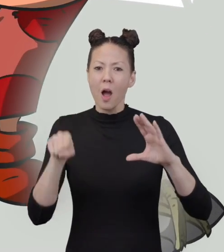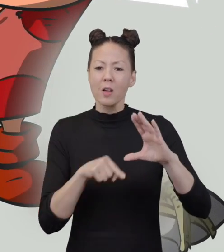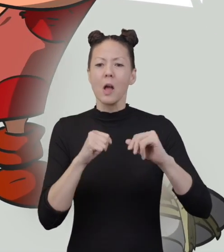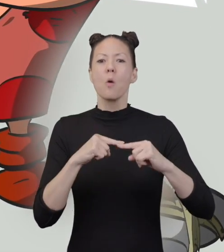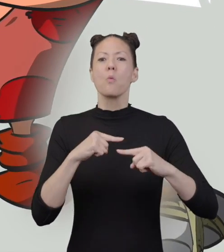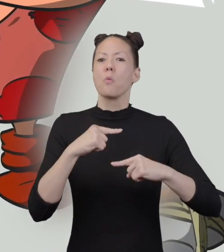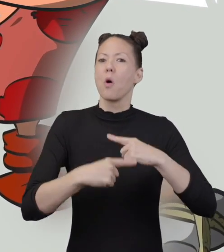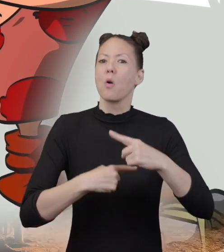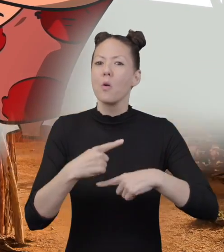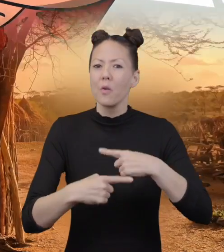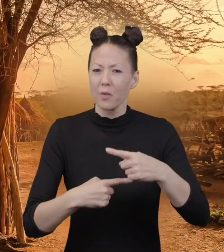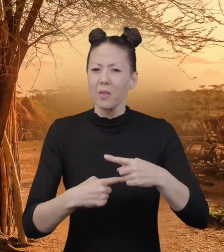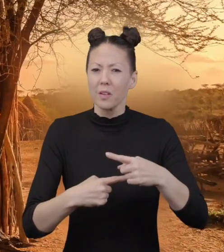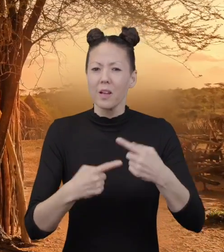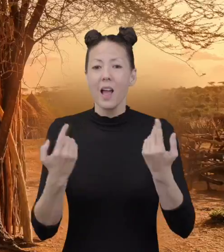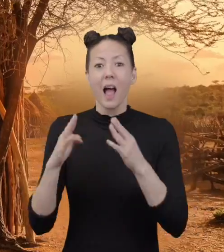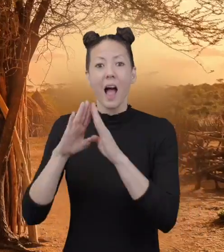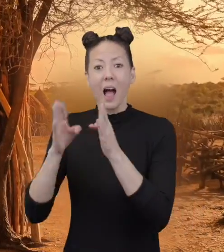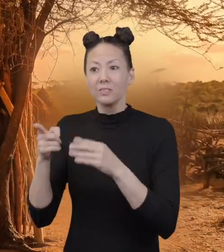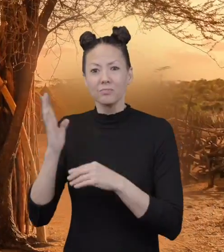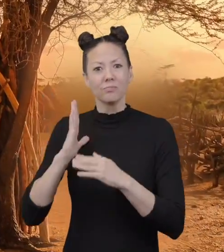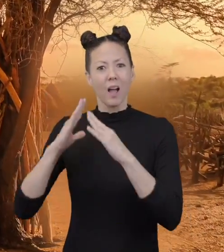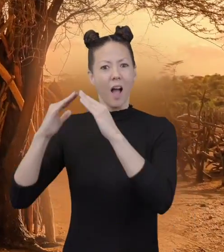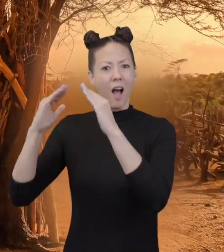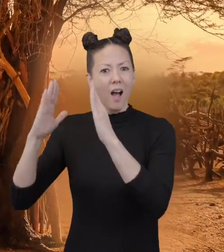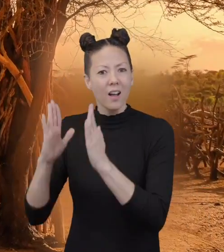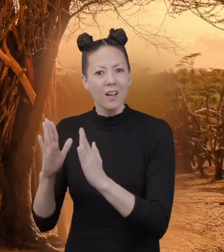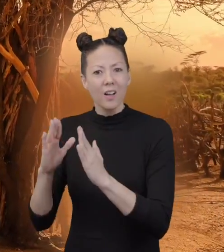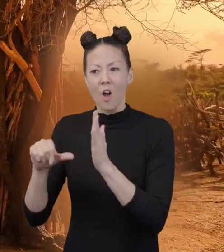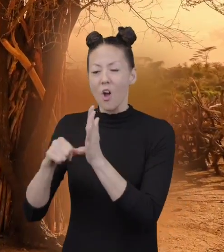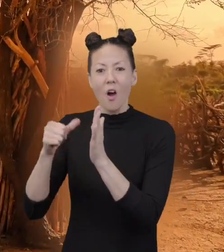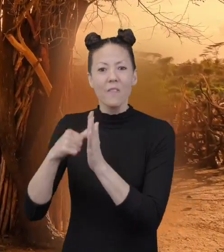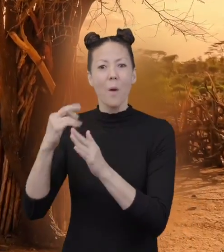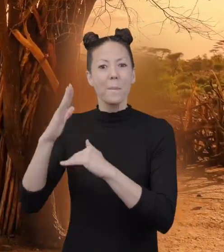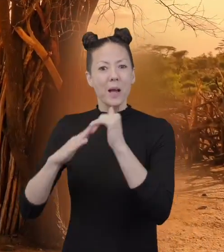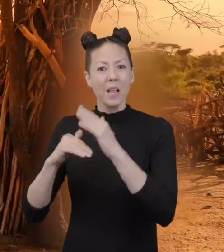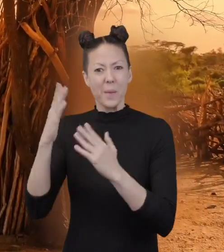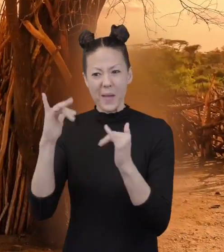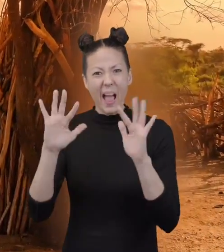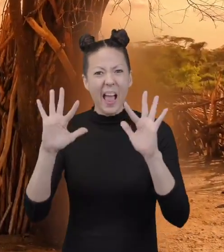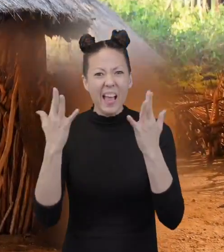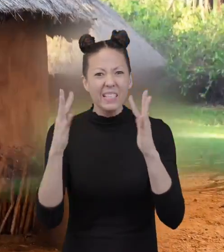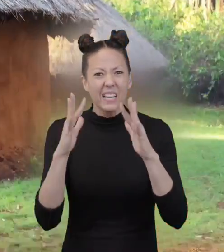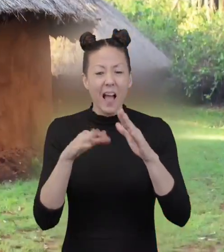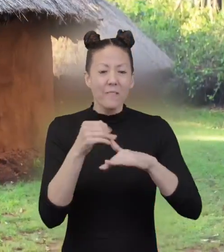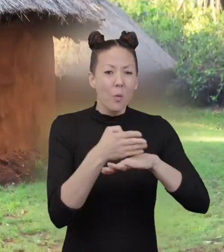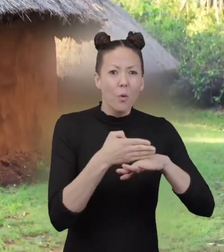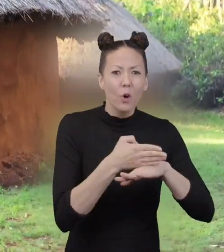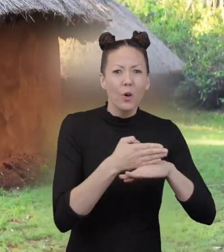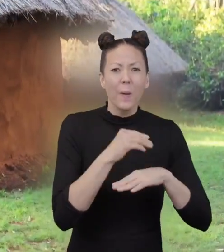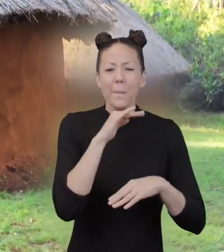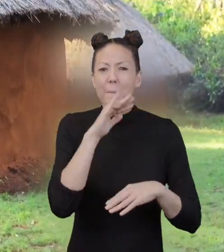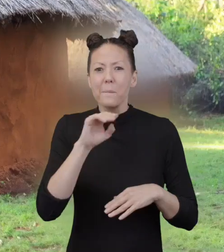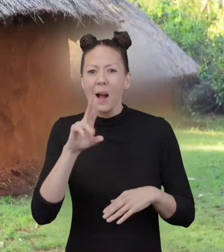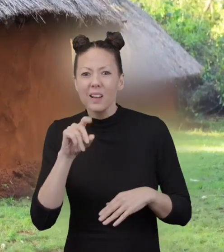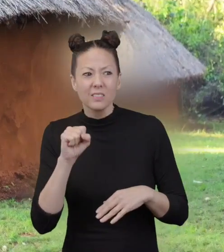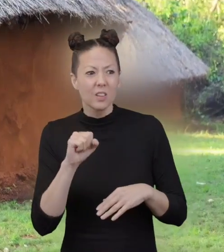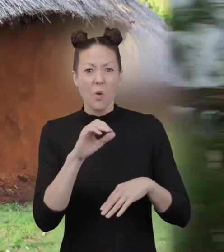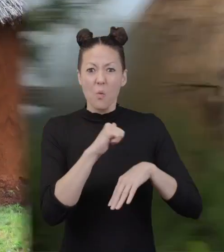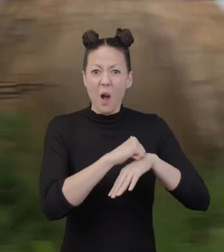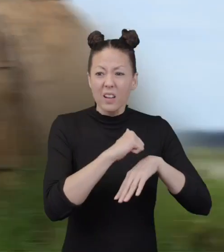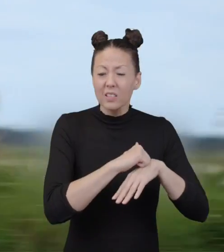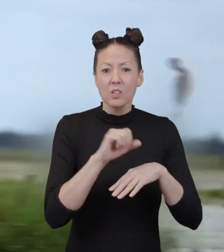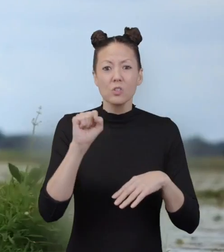it could roll. Houses were huts that were either carved or built by hand out of wood, mud,